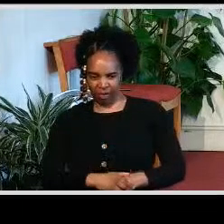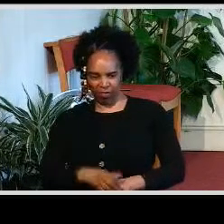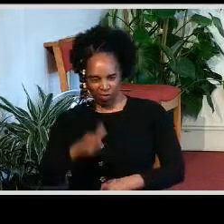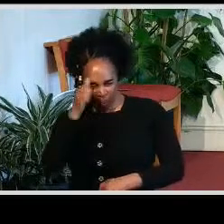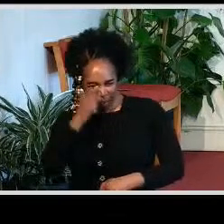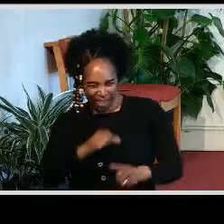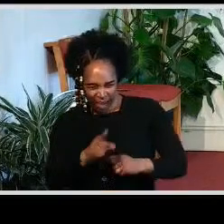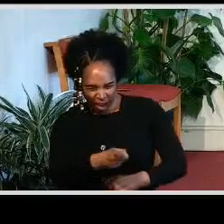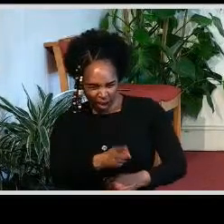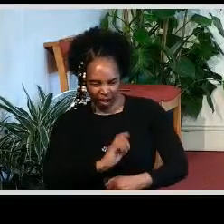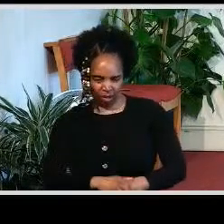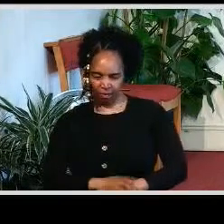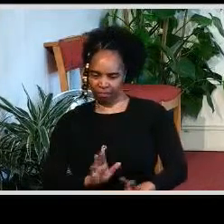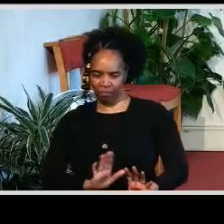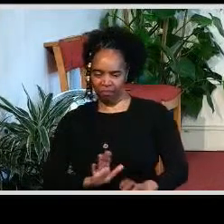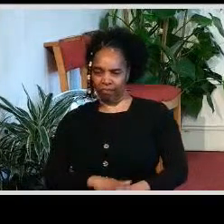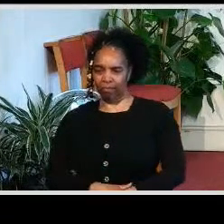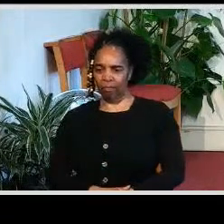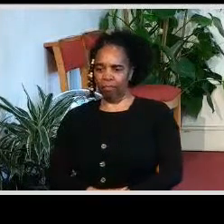know better,